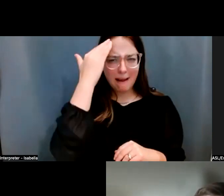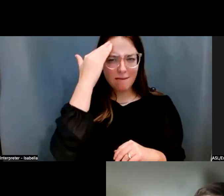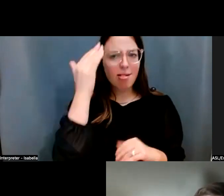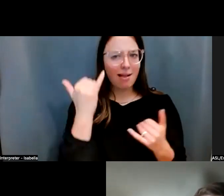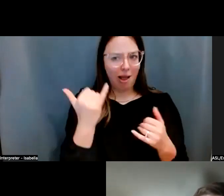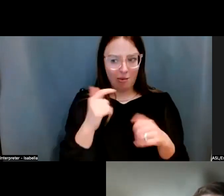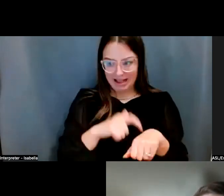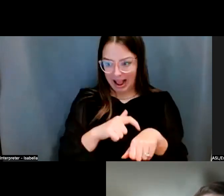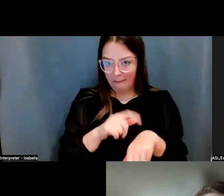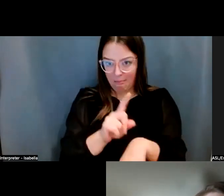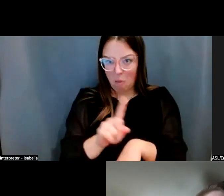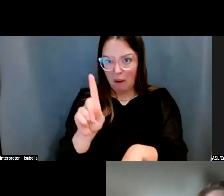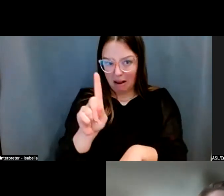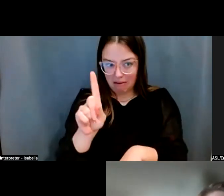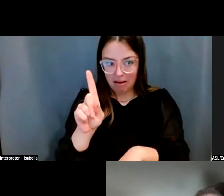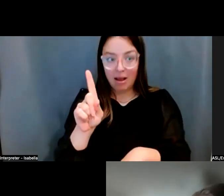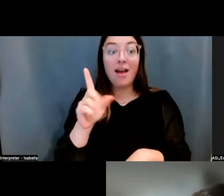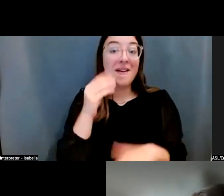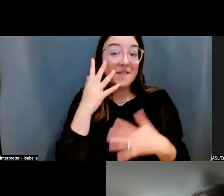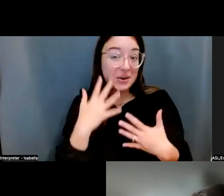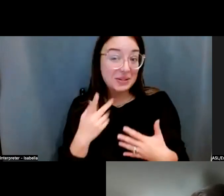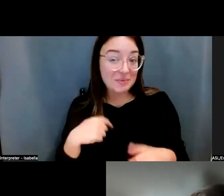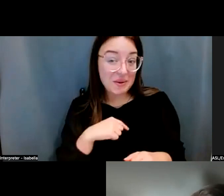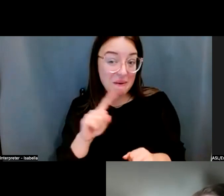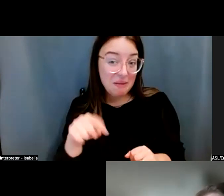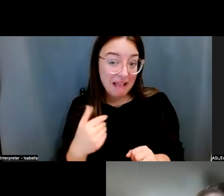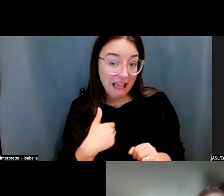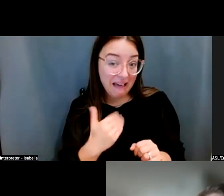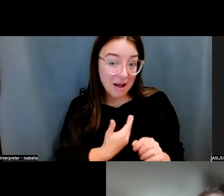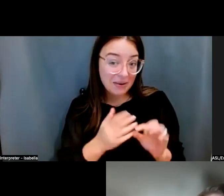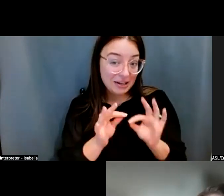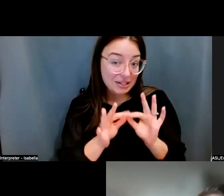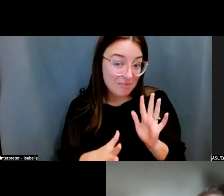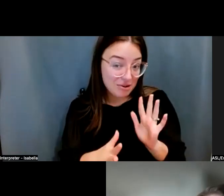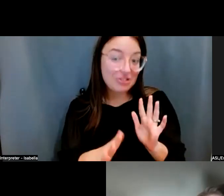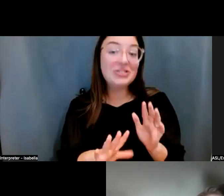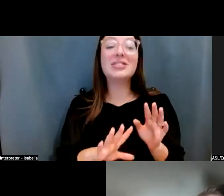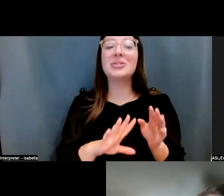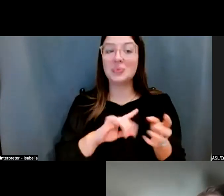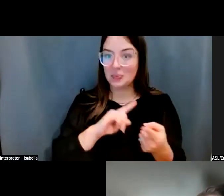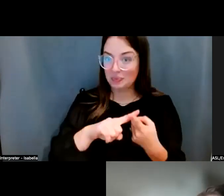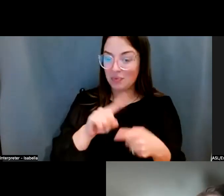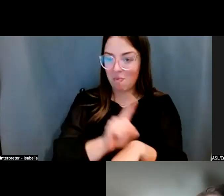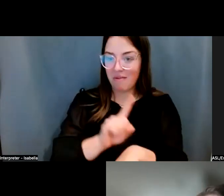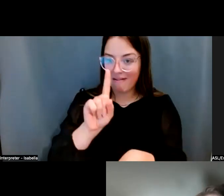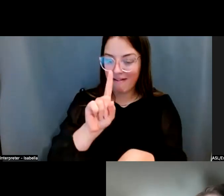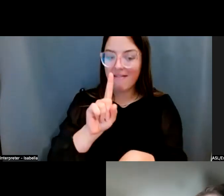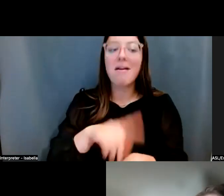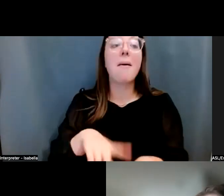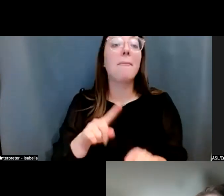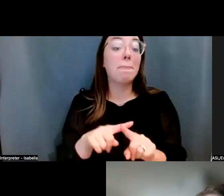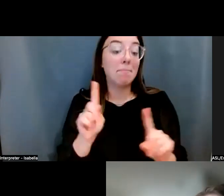are approaching the 1 o'clock hour, and we unfortunately only have our interpreters through 1 o'clock. But